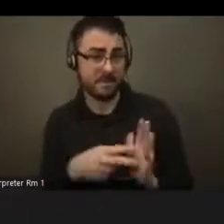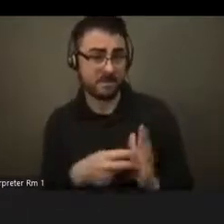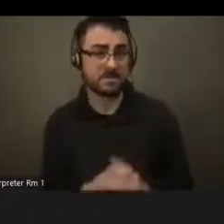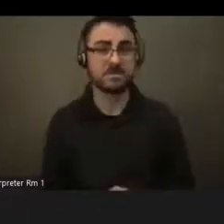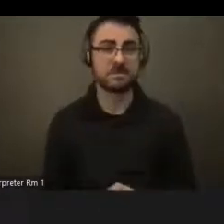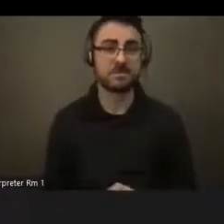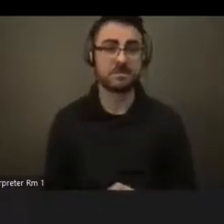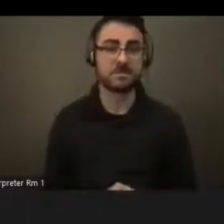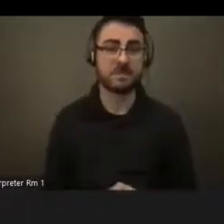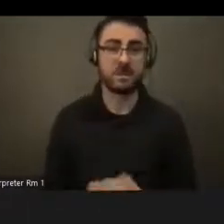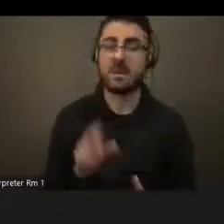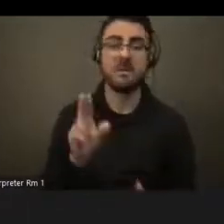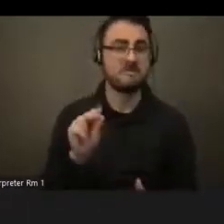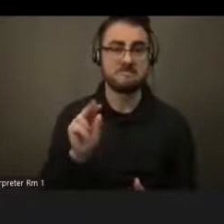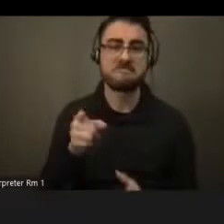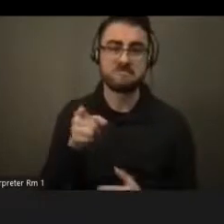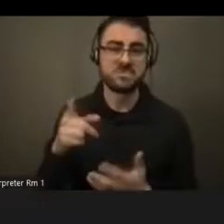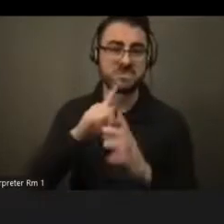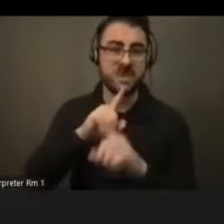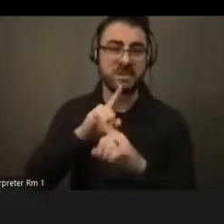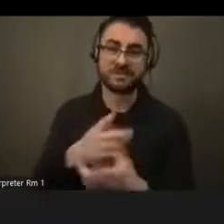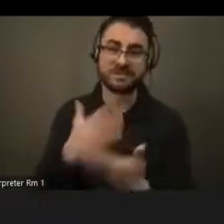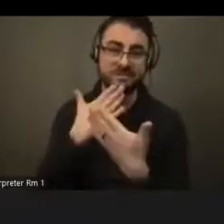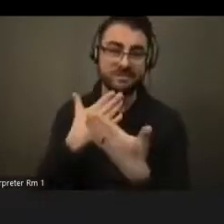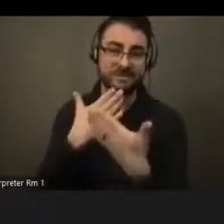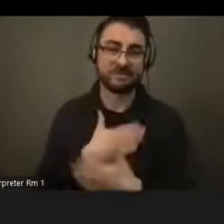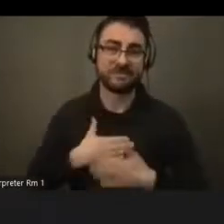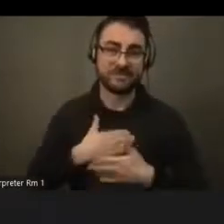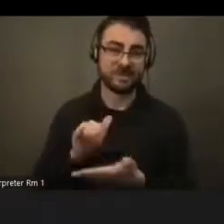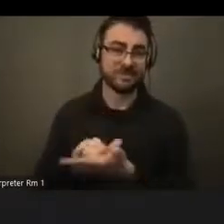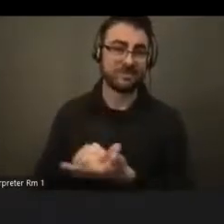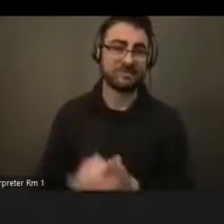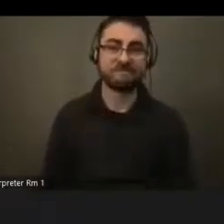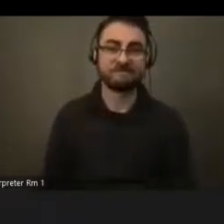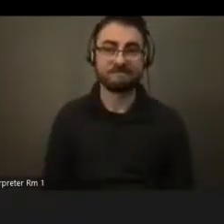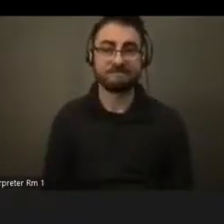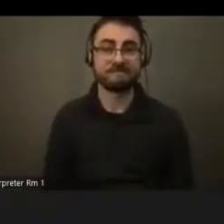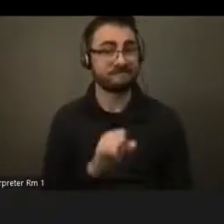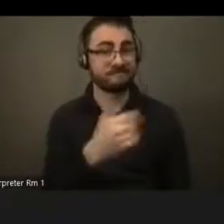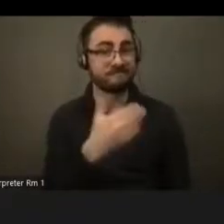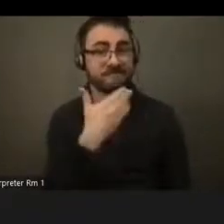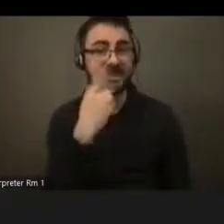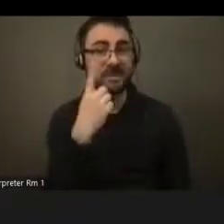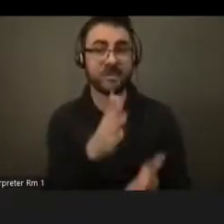thank you so much for answering it. I appreciate it. Thank you for asking.